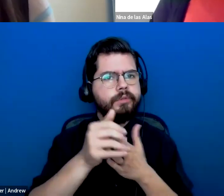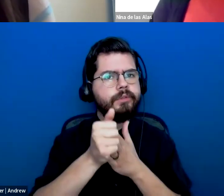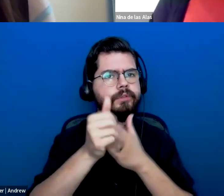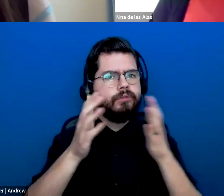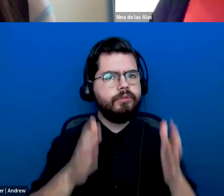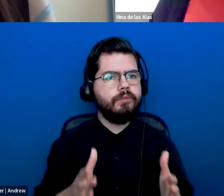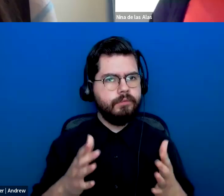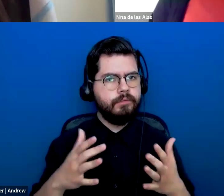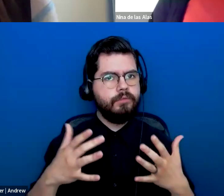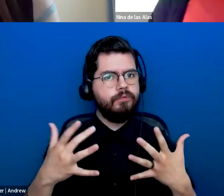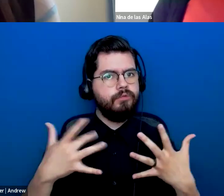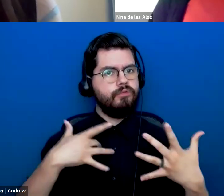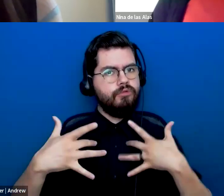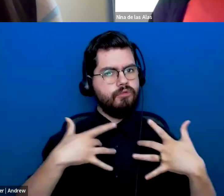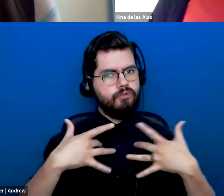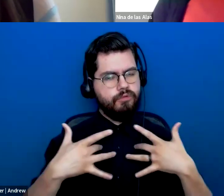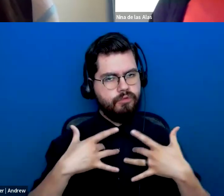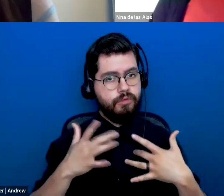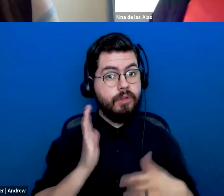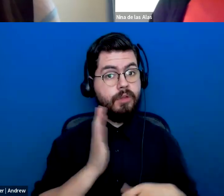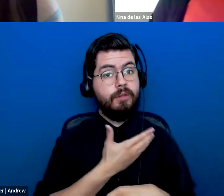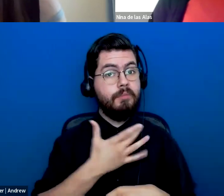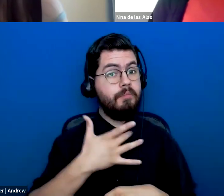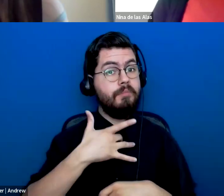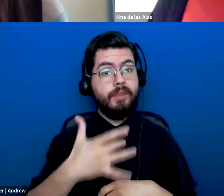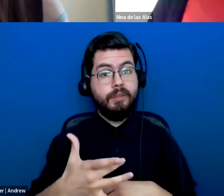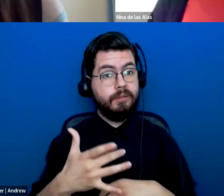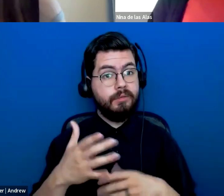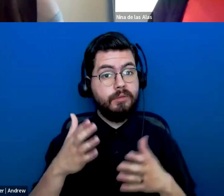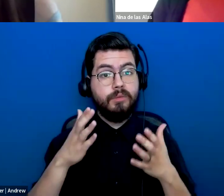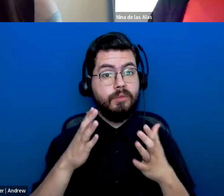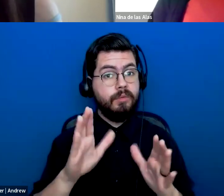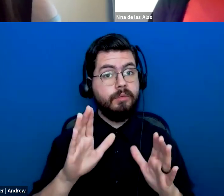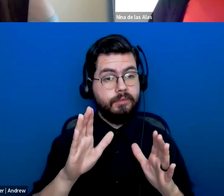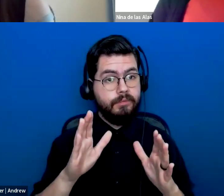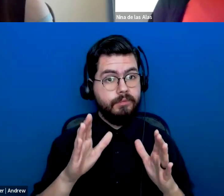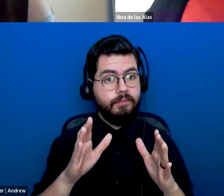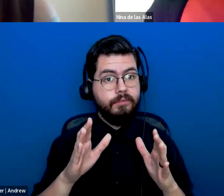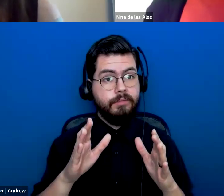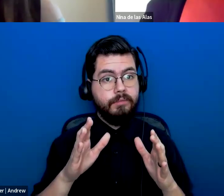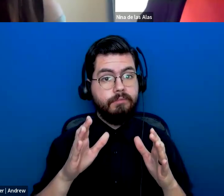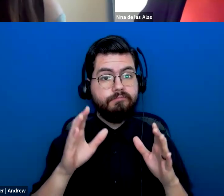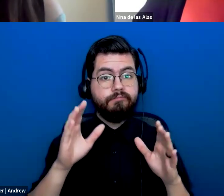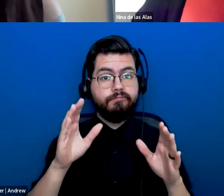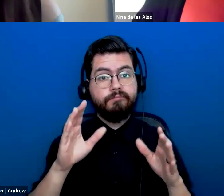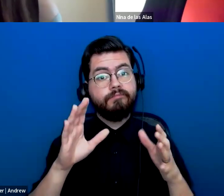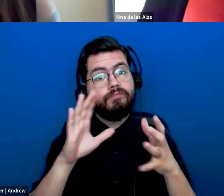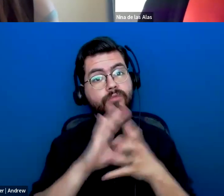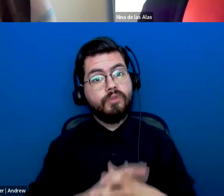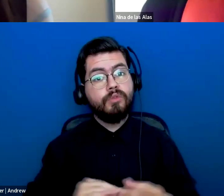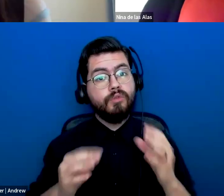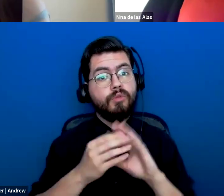concerned our traditional way to expose university and tell students story with some institutional